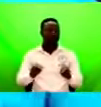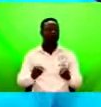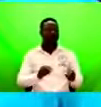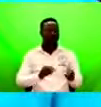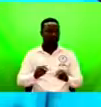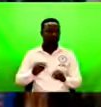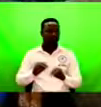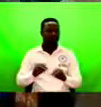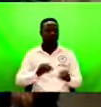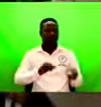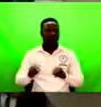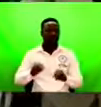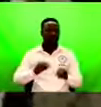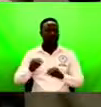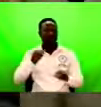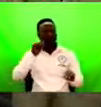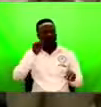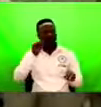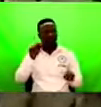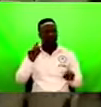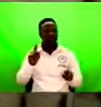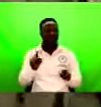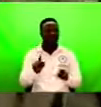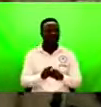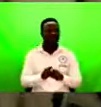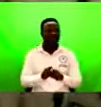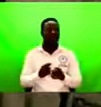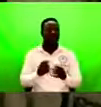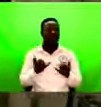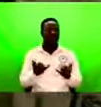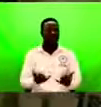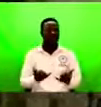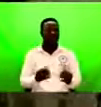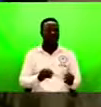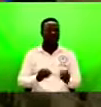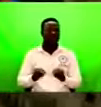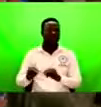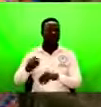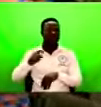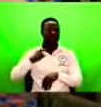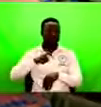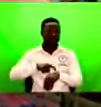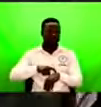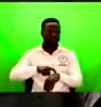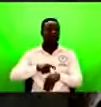Oh,